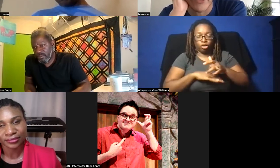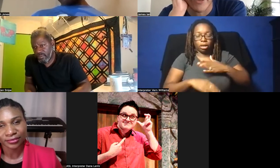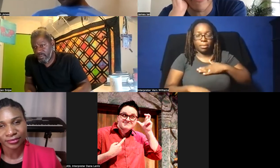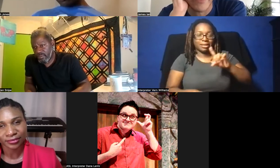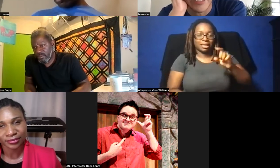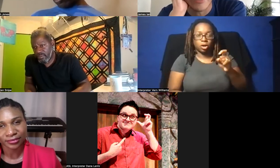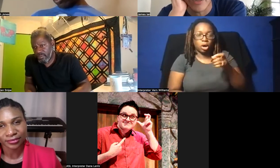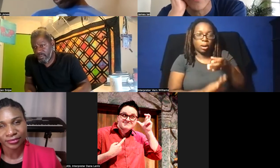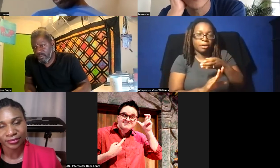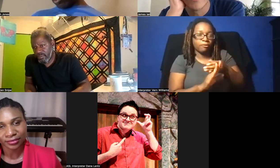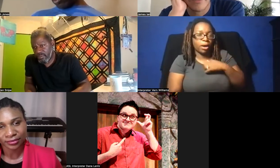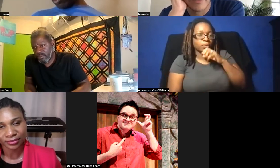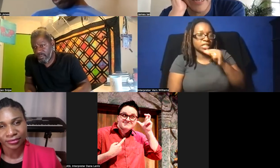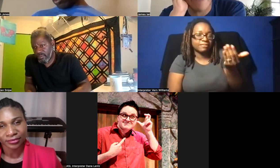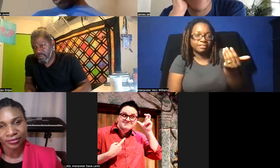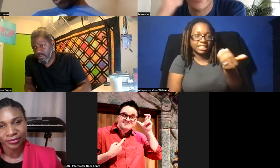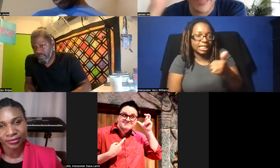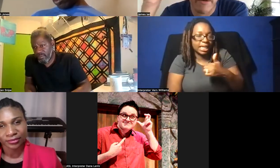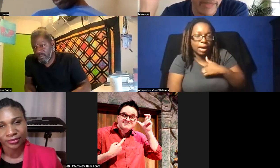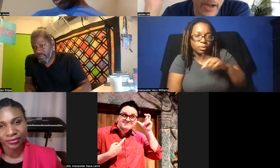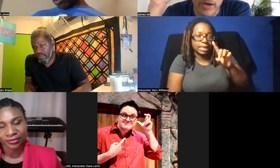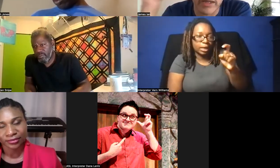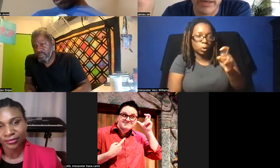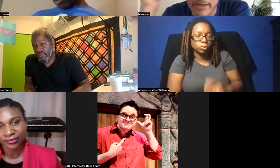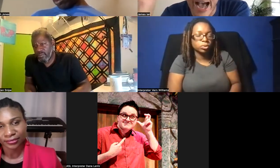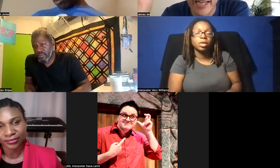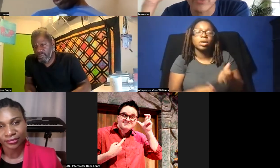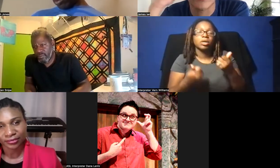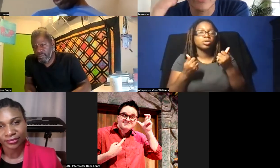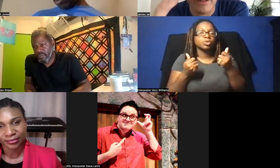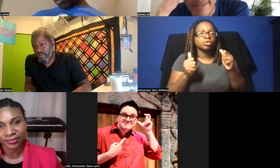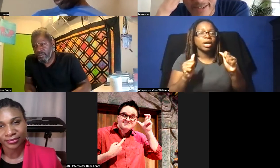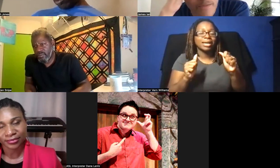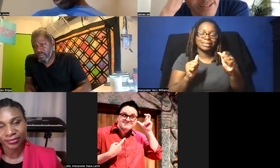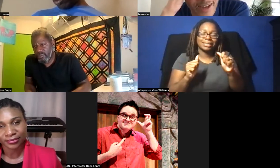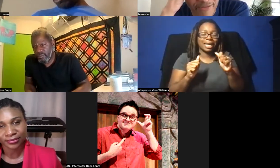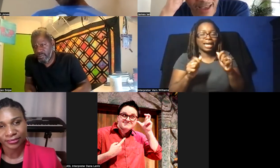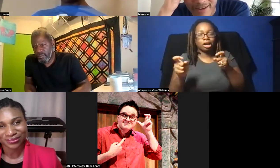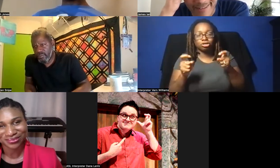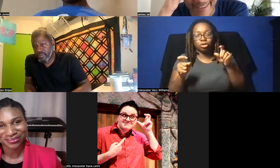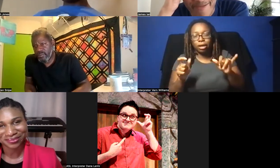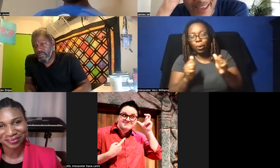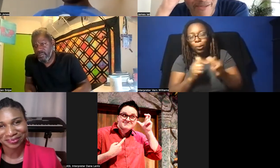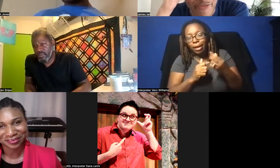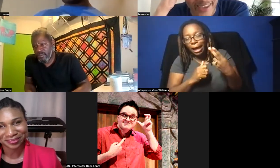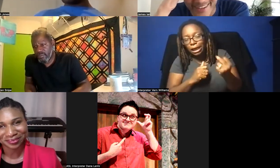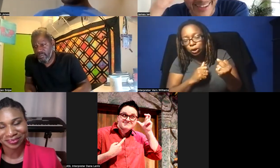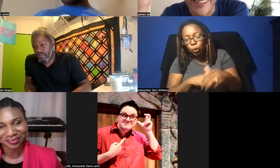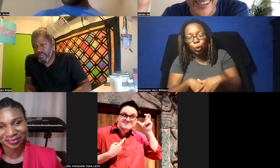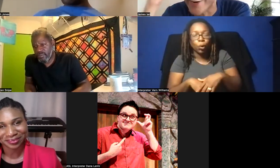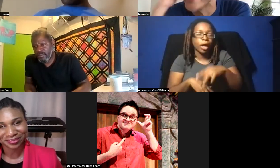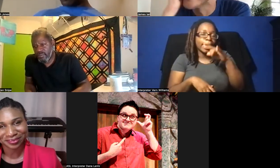before I turned 15, so navigating that with like all the high school stupid stuff that can make you